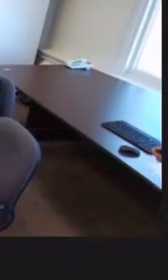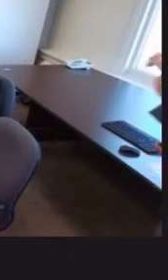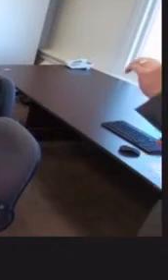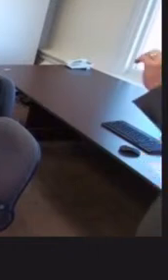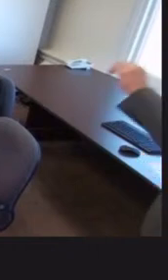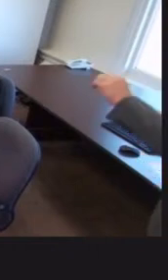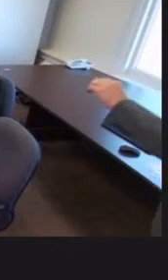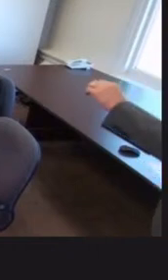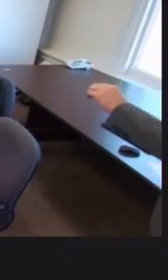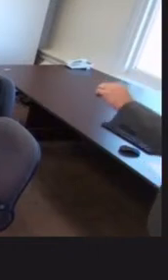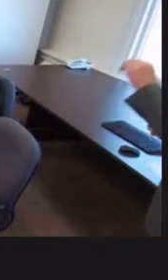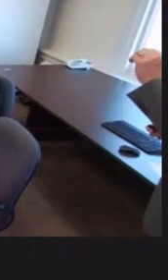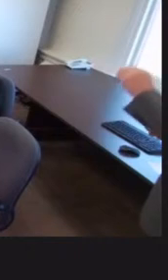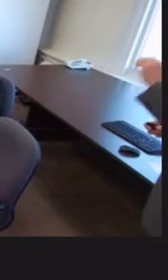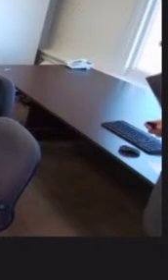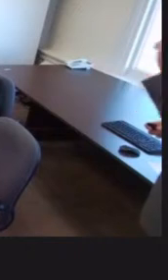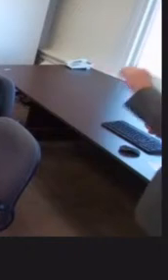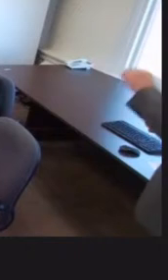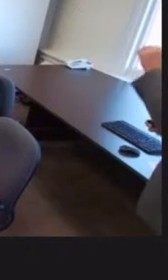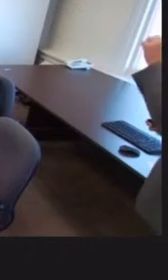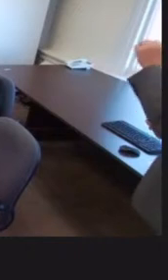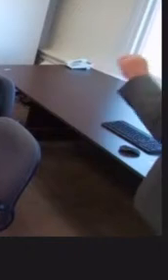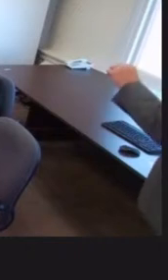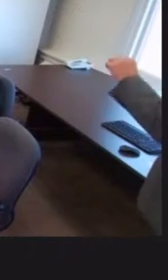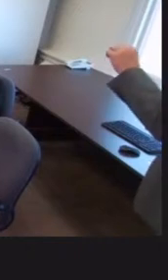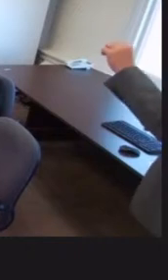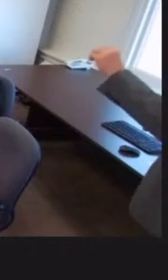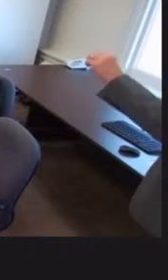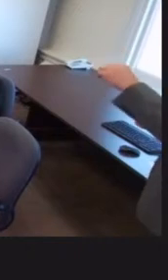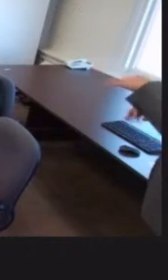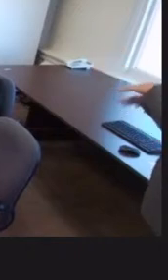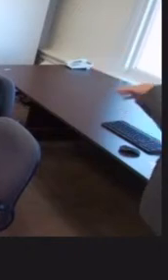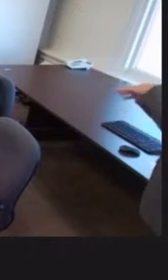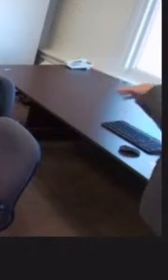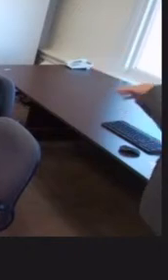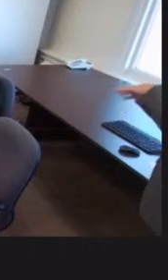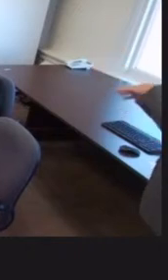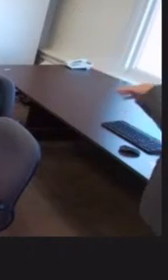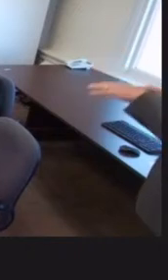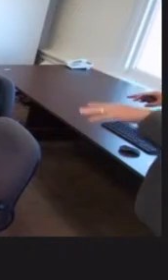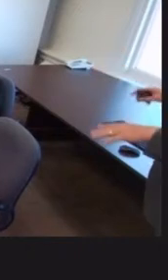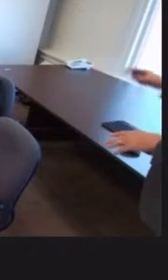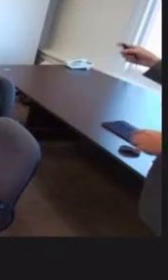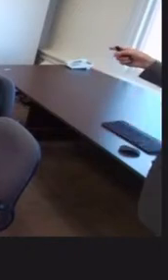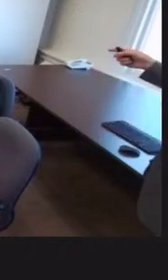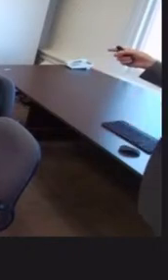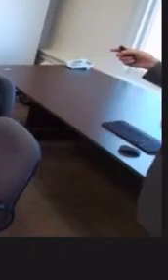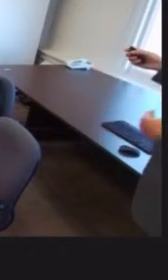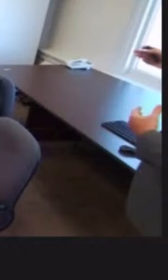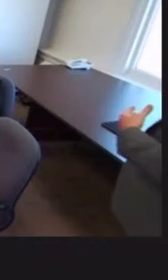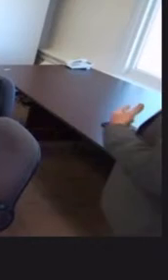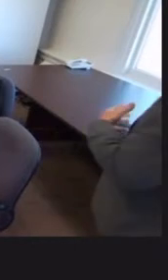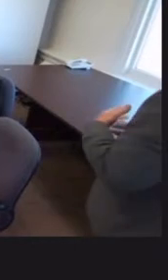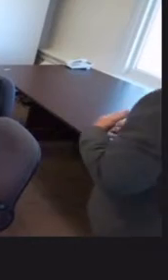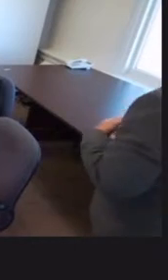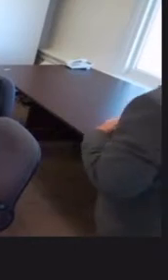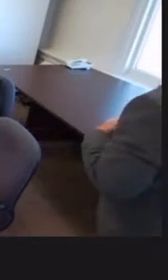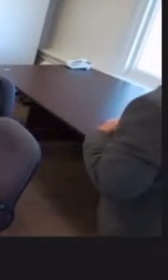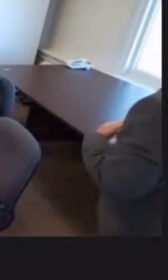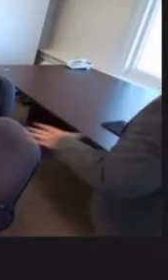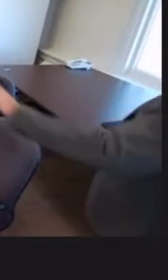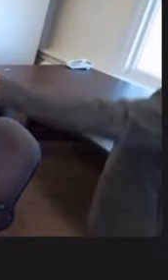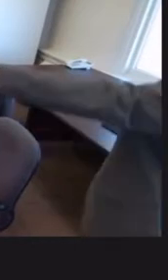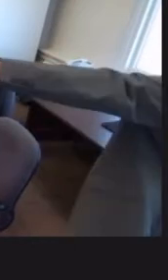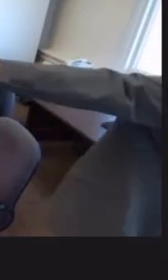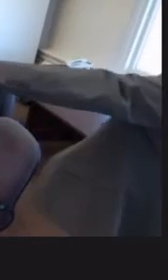we're really talking about intentionality are we to intentionally providing supports to every system you know you know to Ben's point where he says